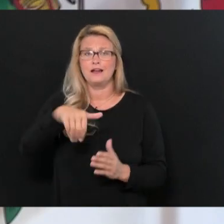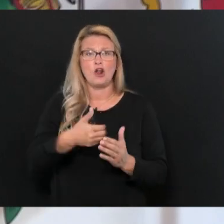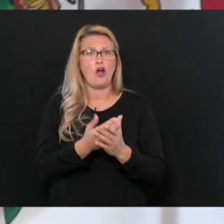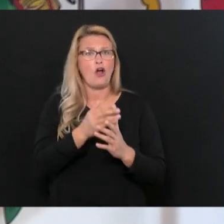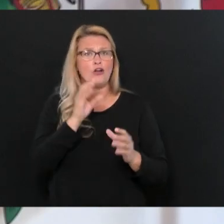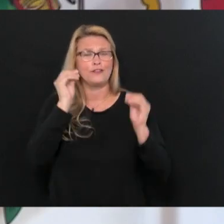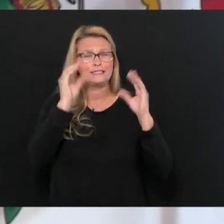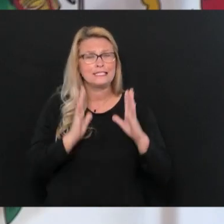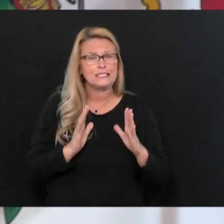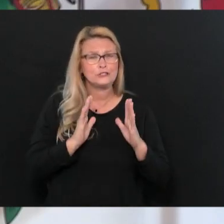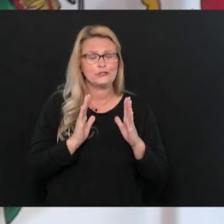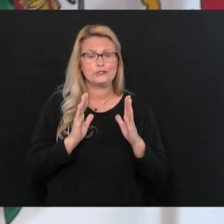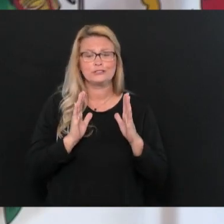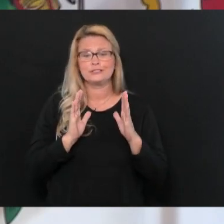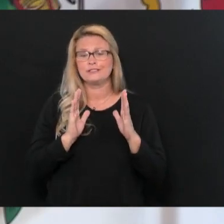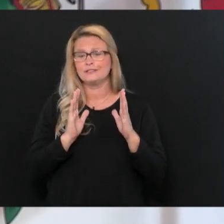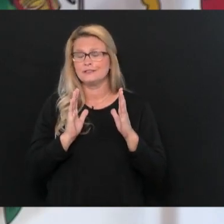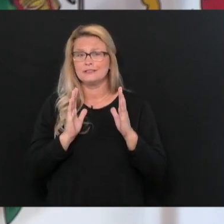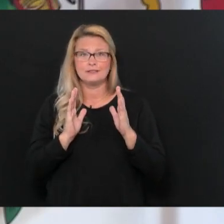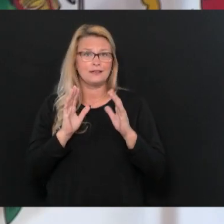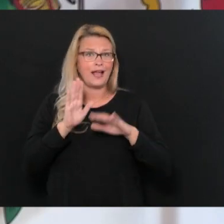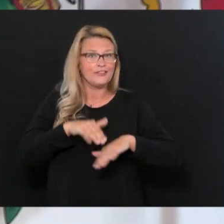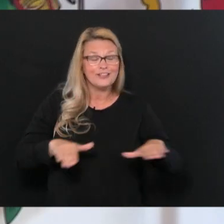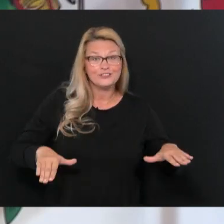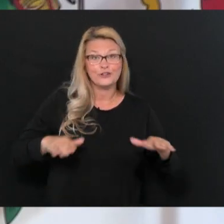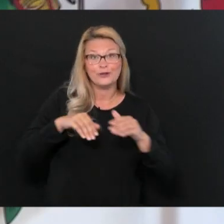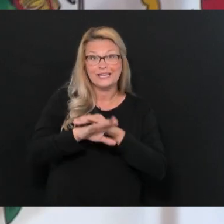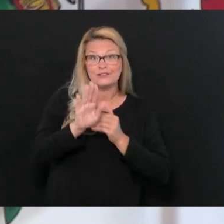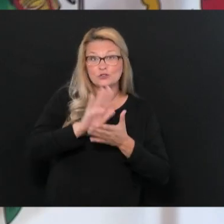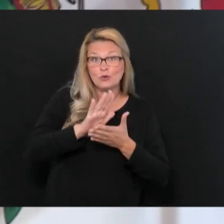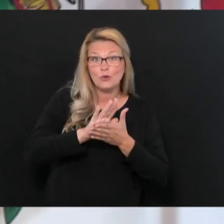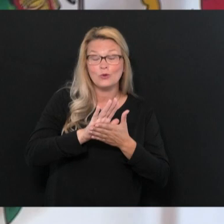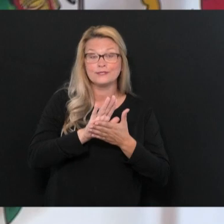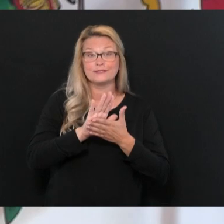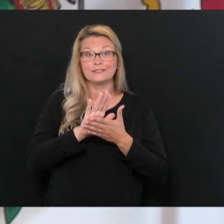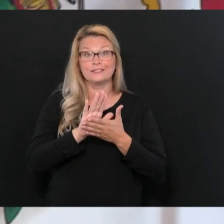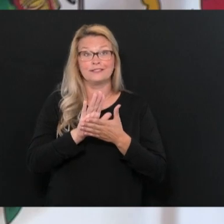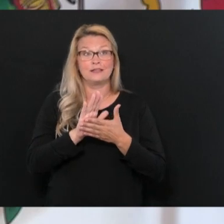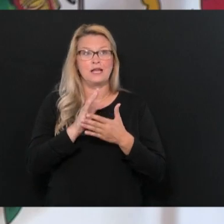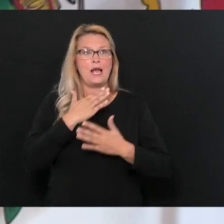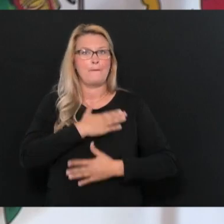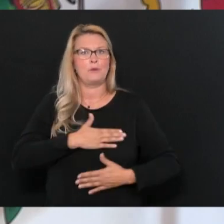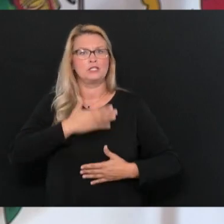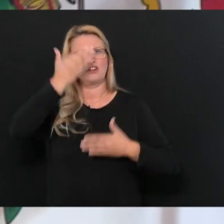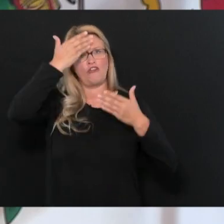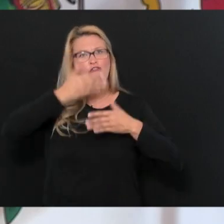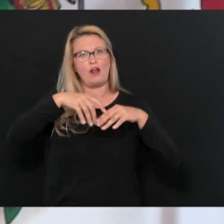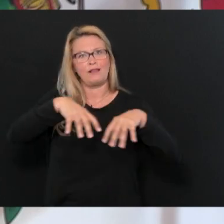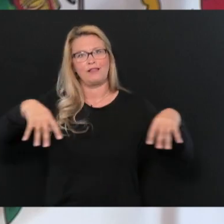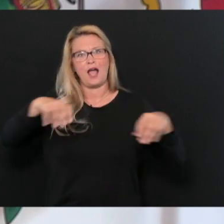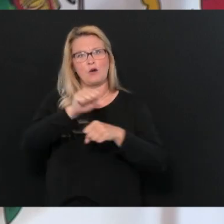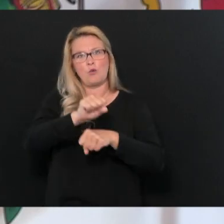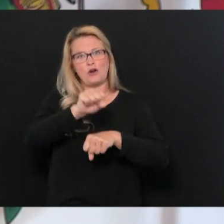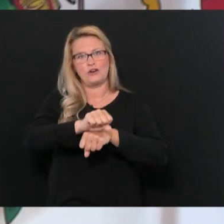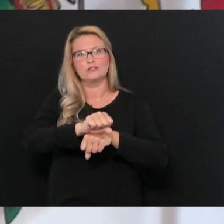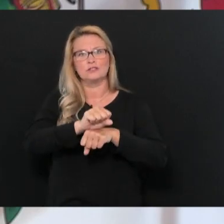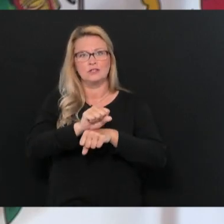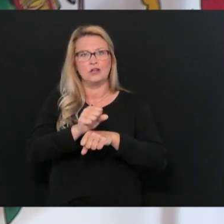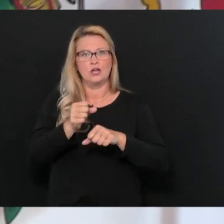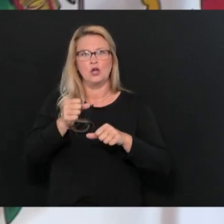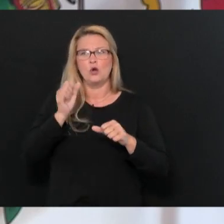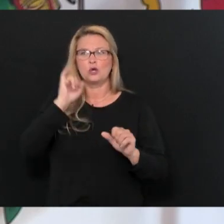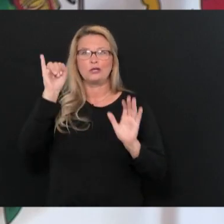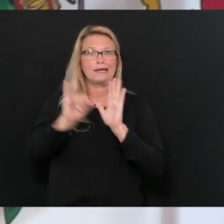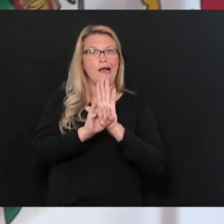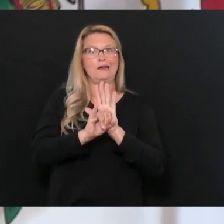great teachers and everybody, all the kids that are in our schools, and I appreciate all the frontline workers that are trying to find these spreaders